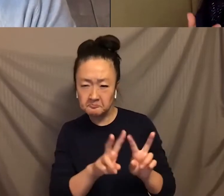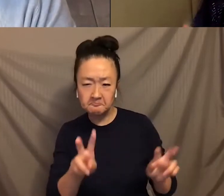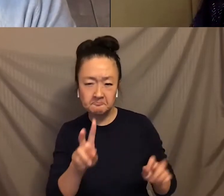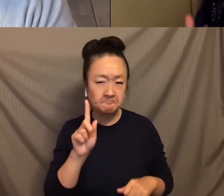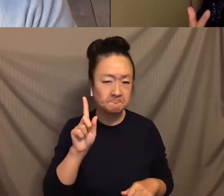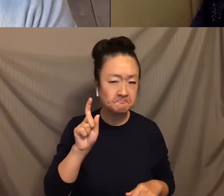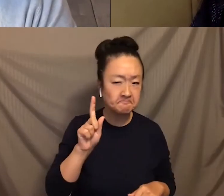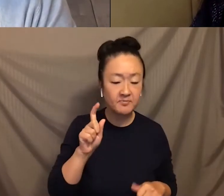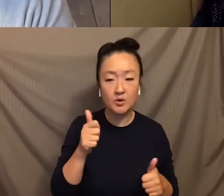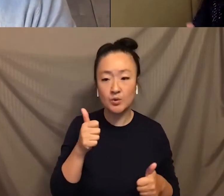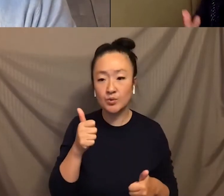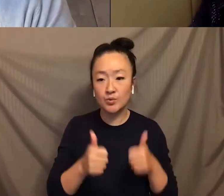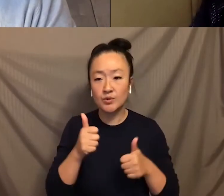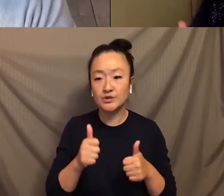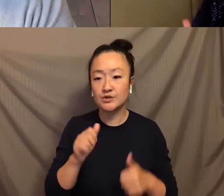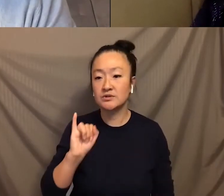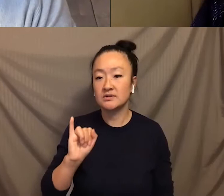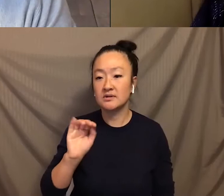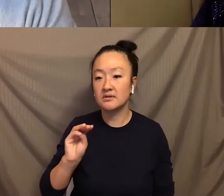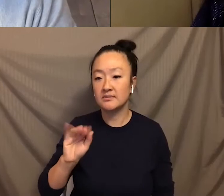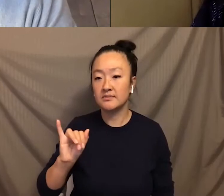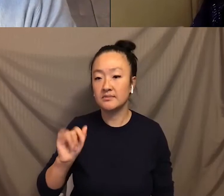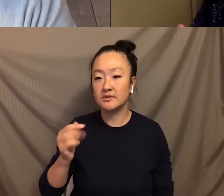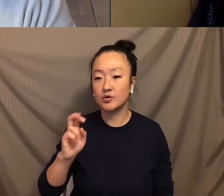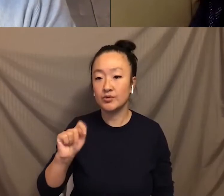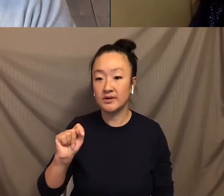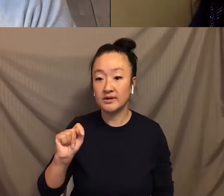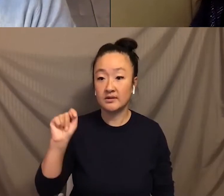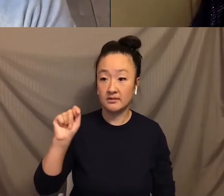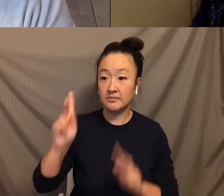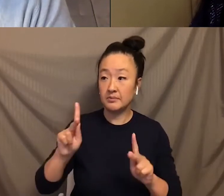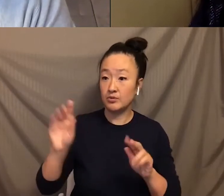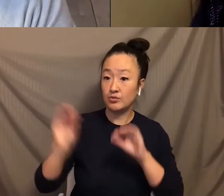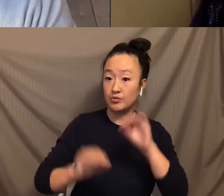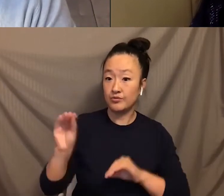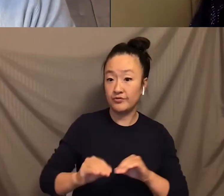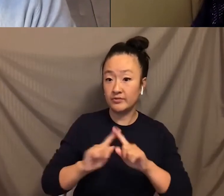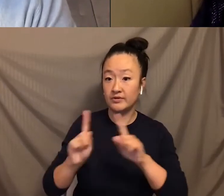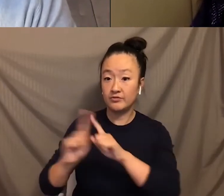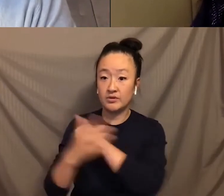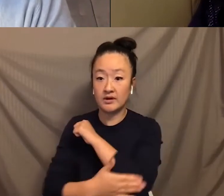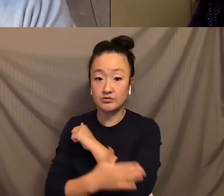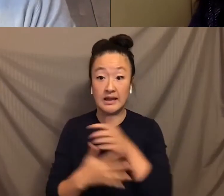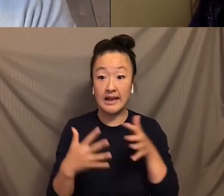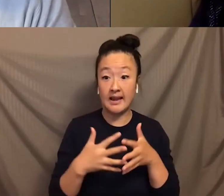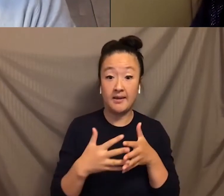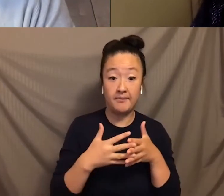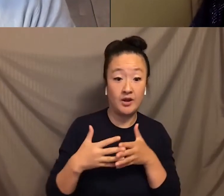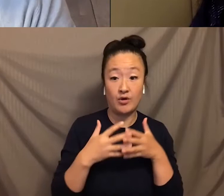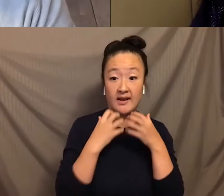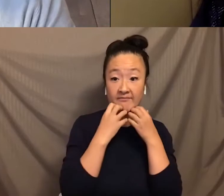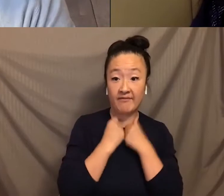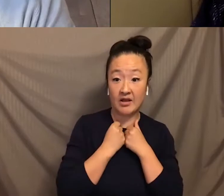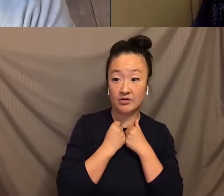Which immigrant stories are American culture values versus those it tosses aside,